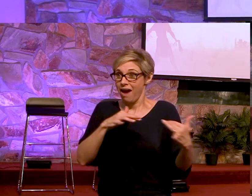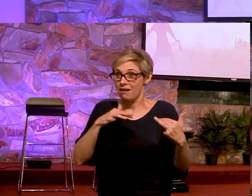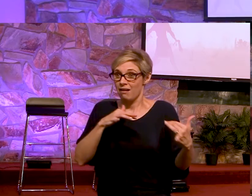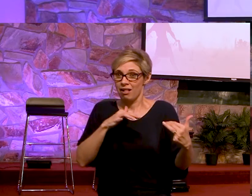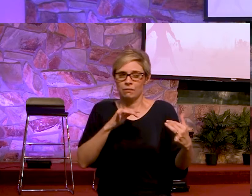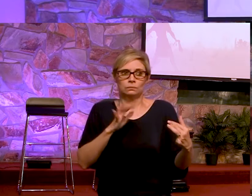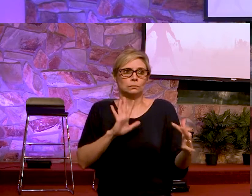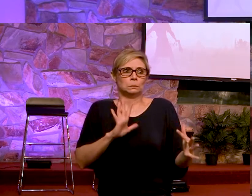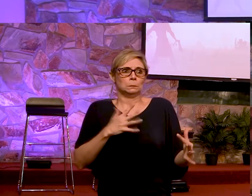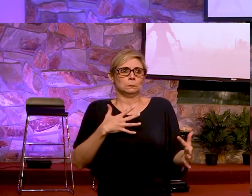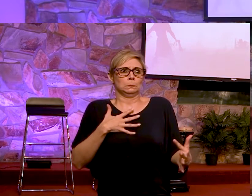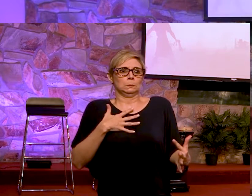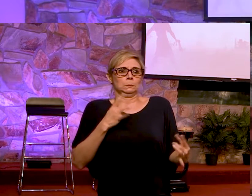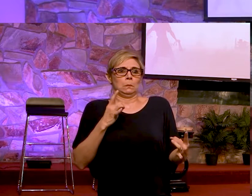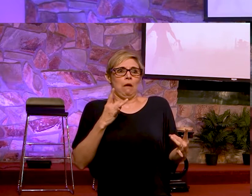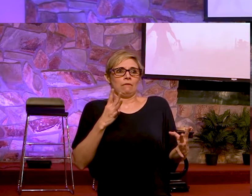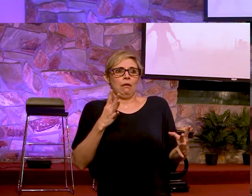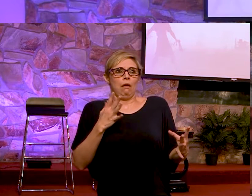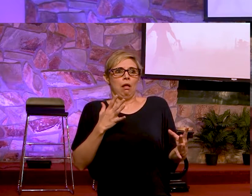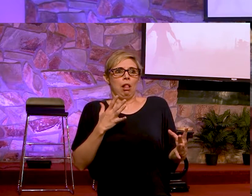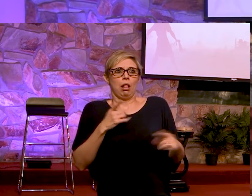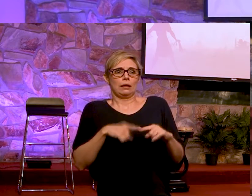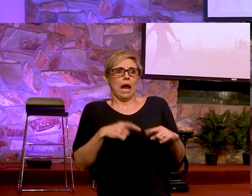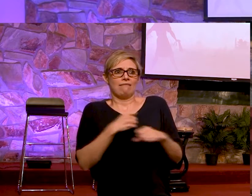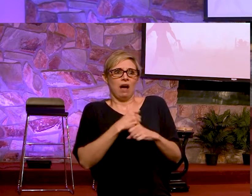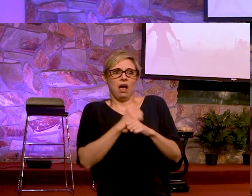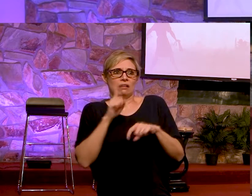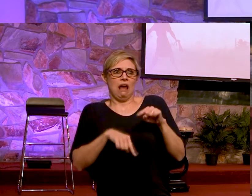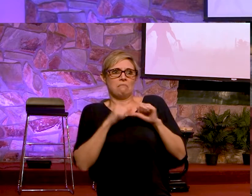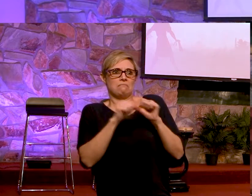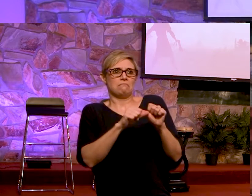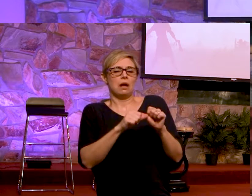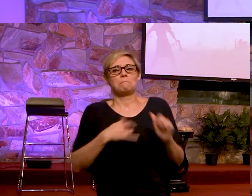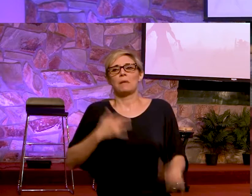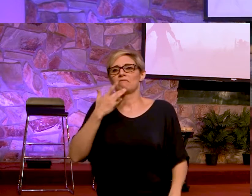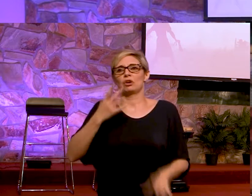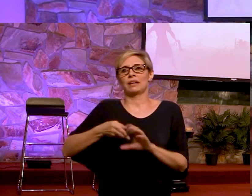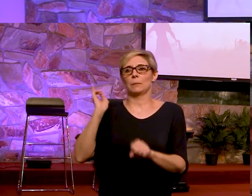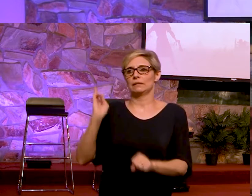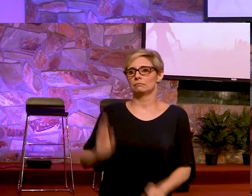to fight, we would rather give up